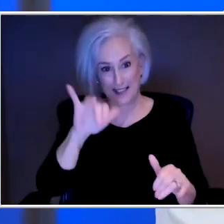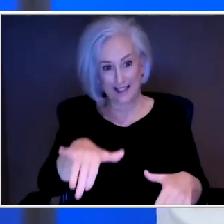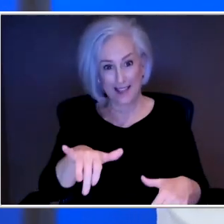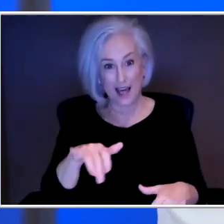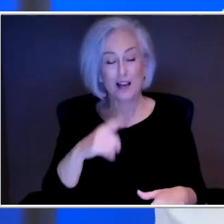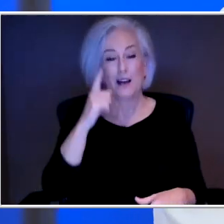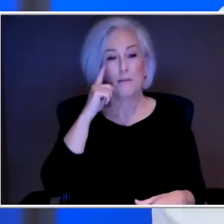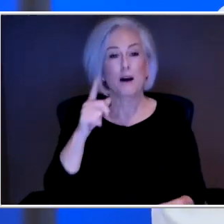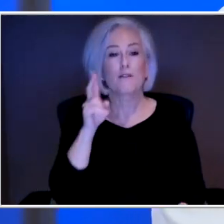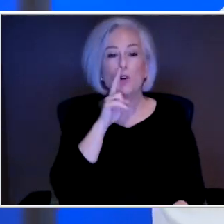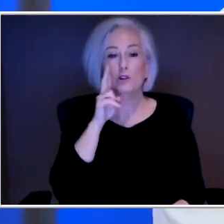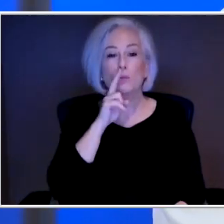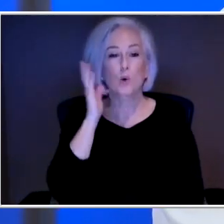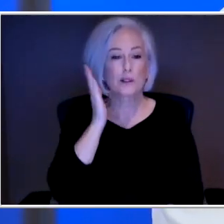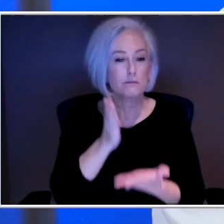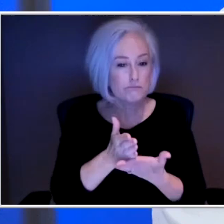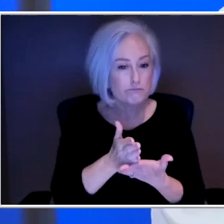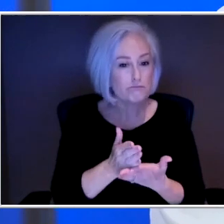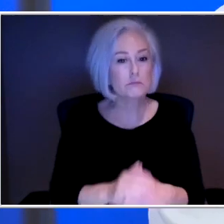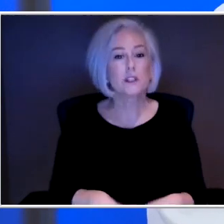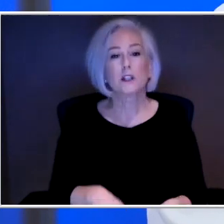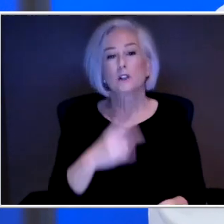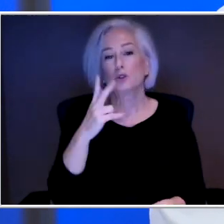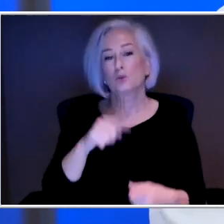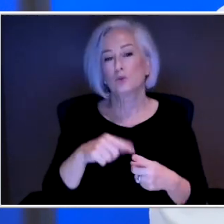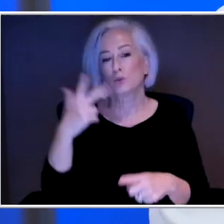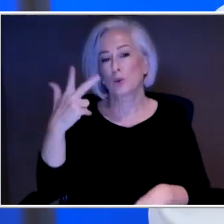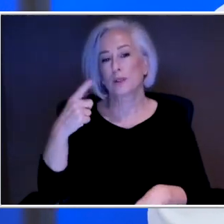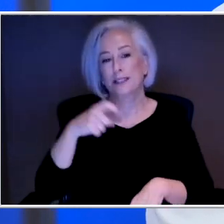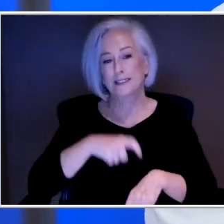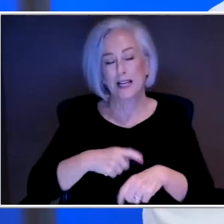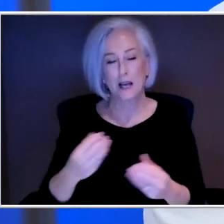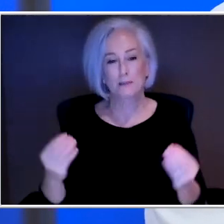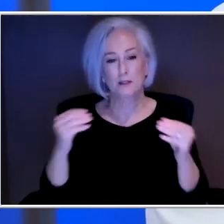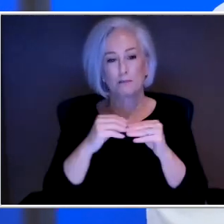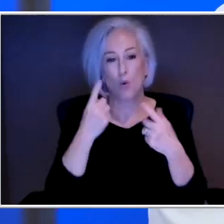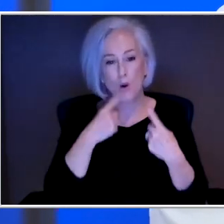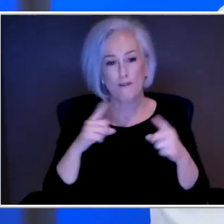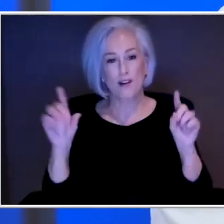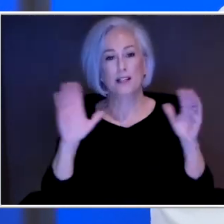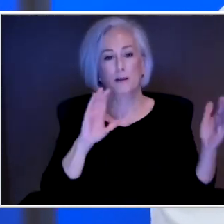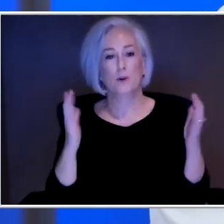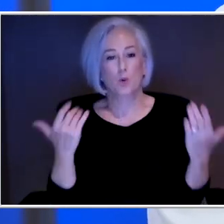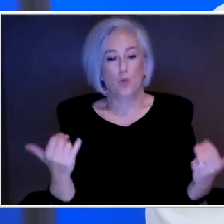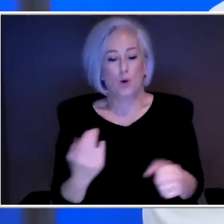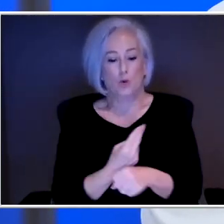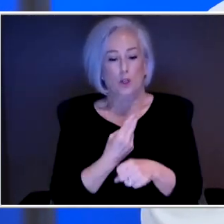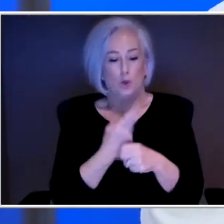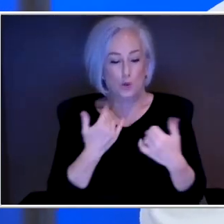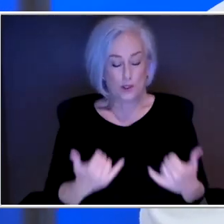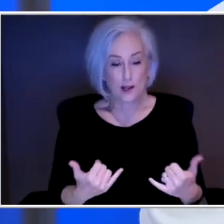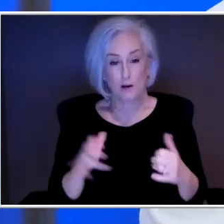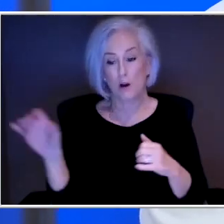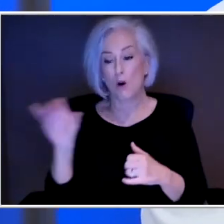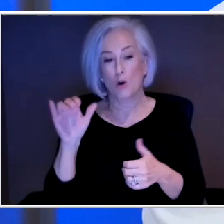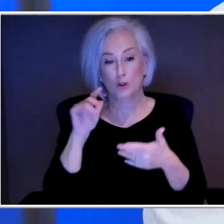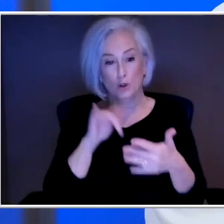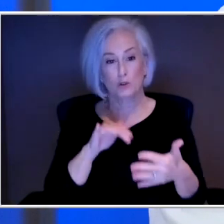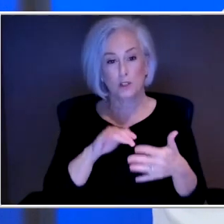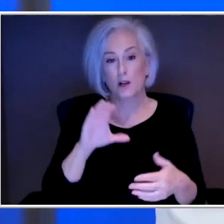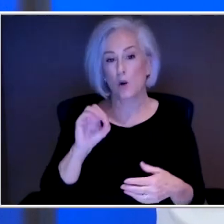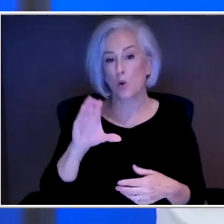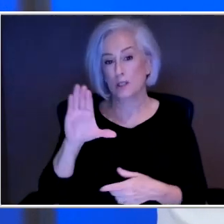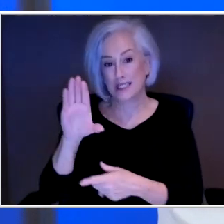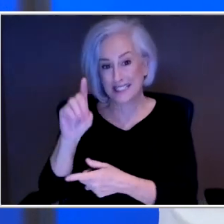cessation. It's 2 to 3 times more effective than our current smoking cessation treatments. It's also being studied for OCD. Probably the